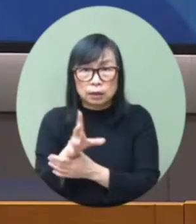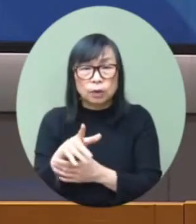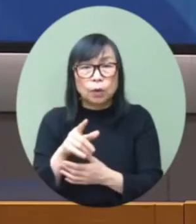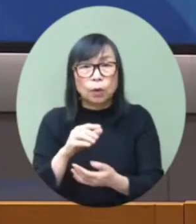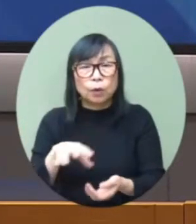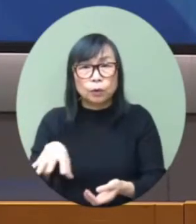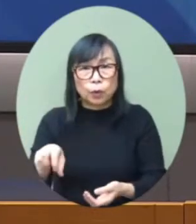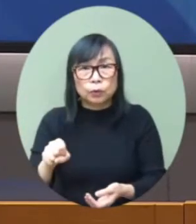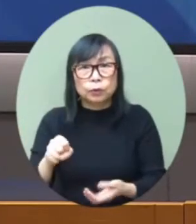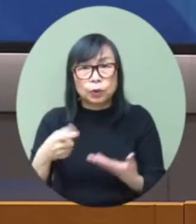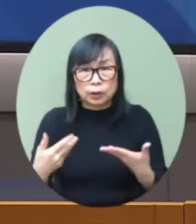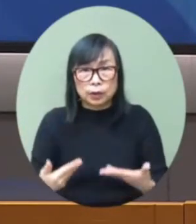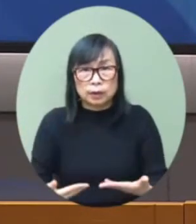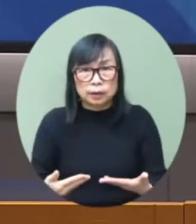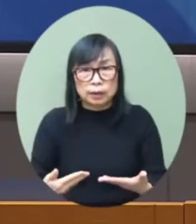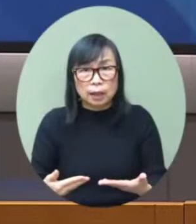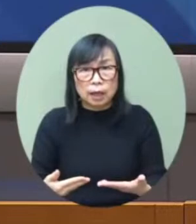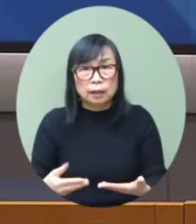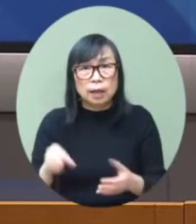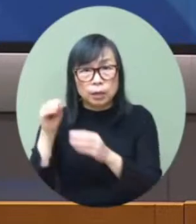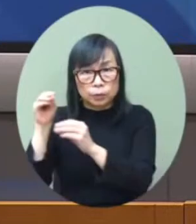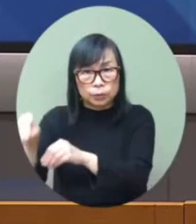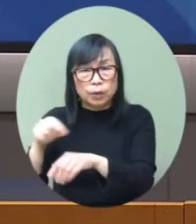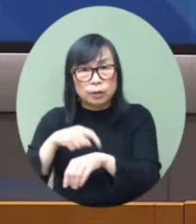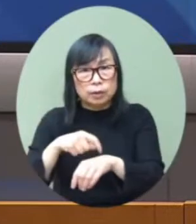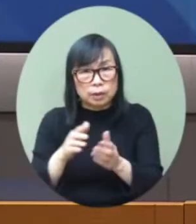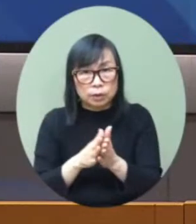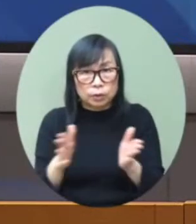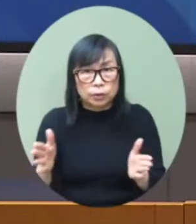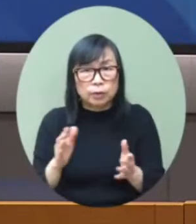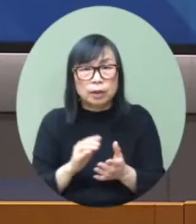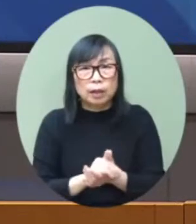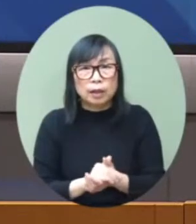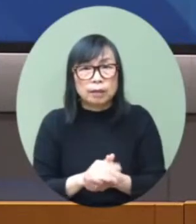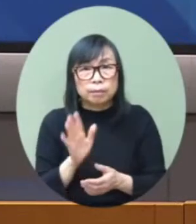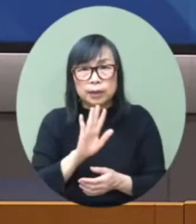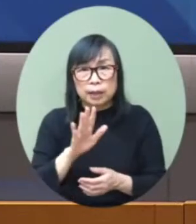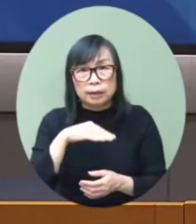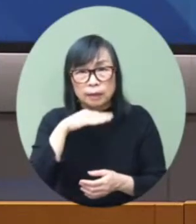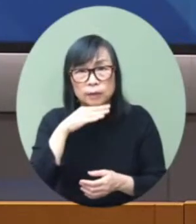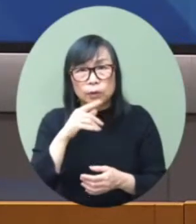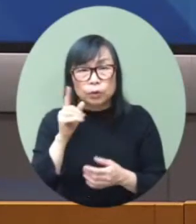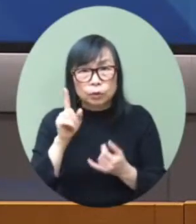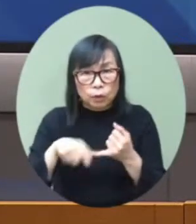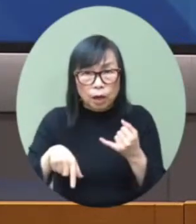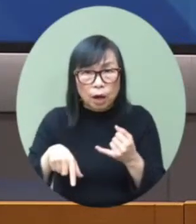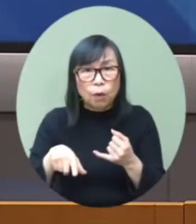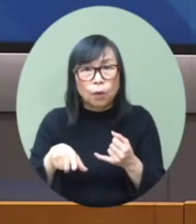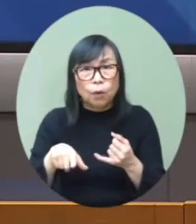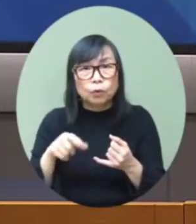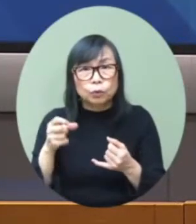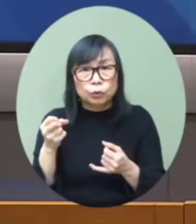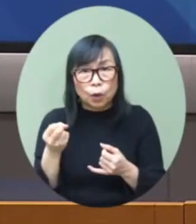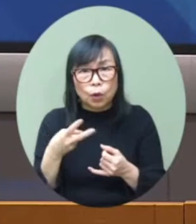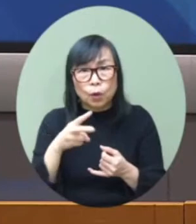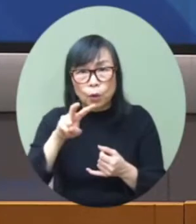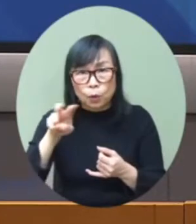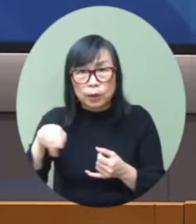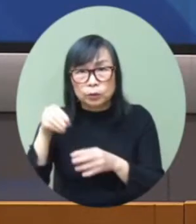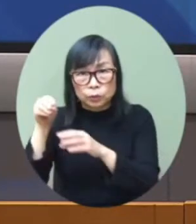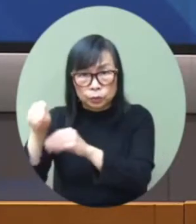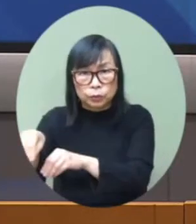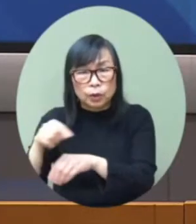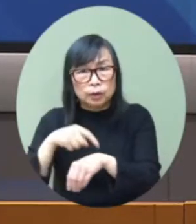the bodies of their families cremated as soon as possible. Please make good use of available